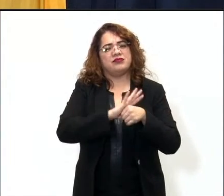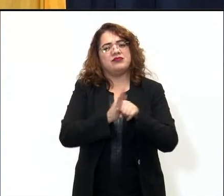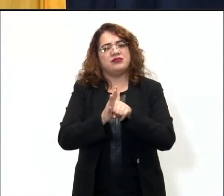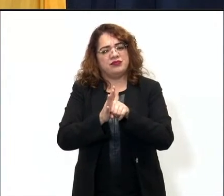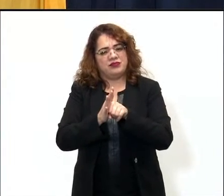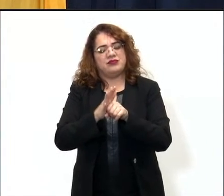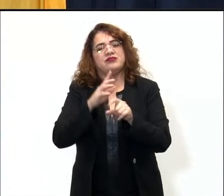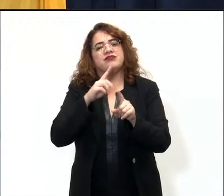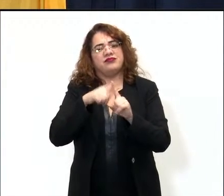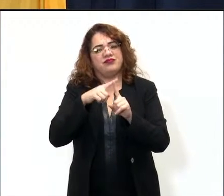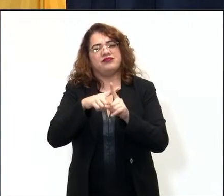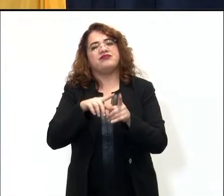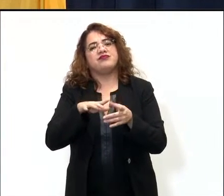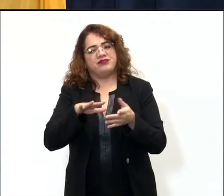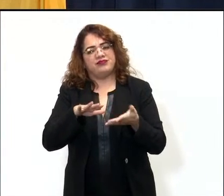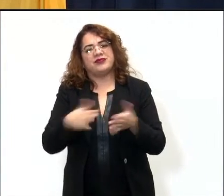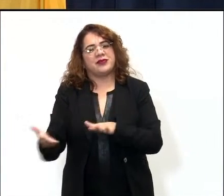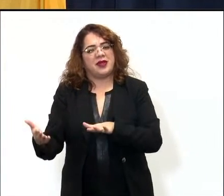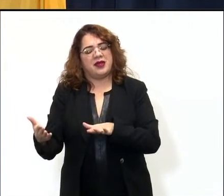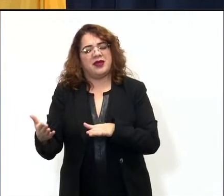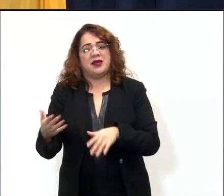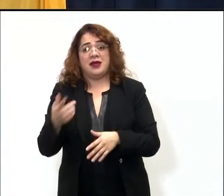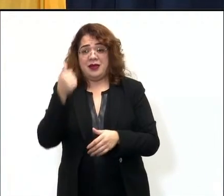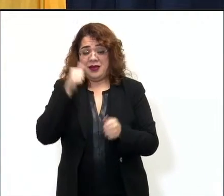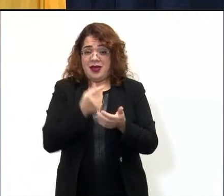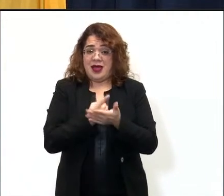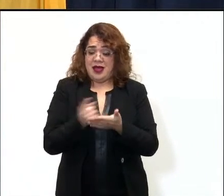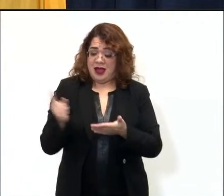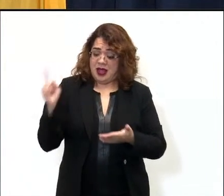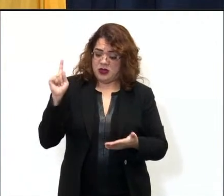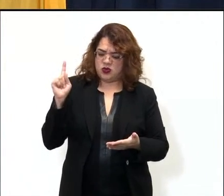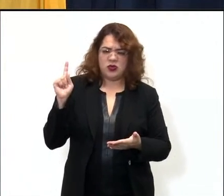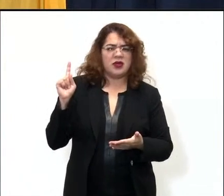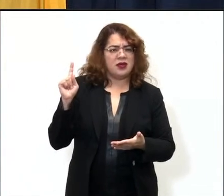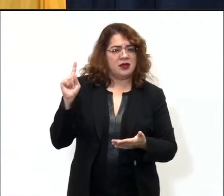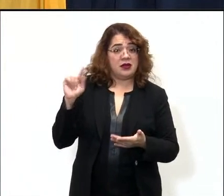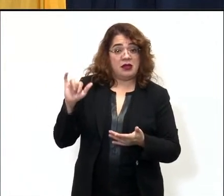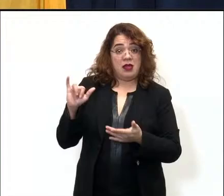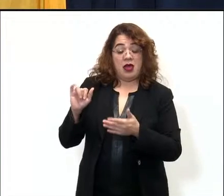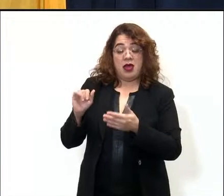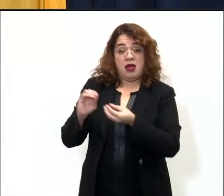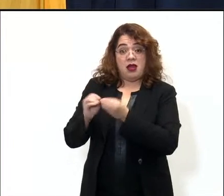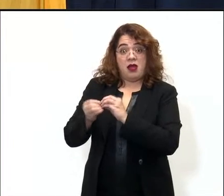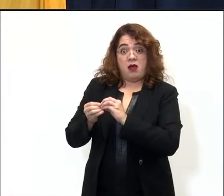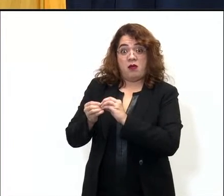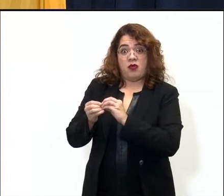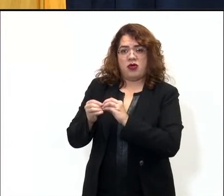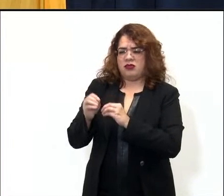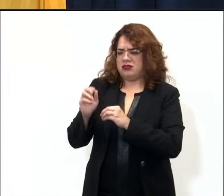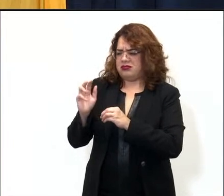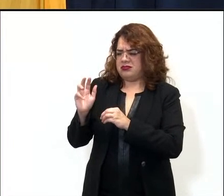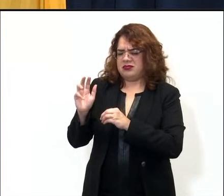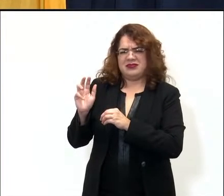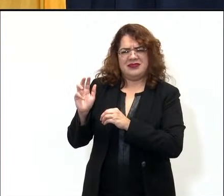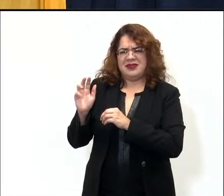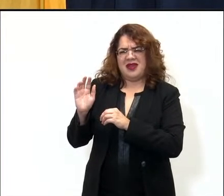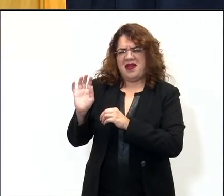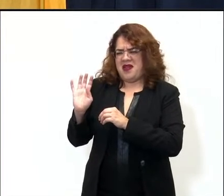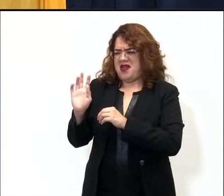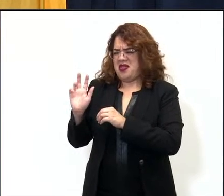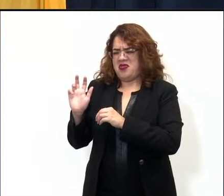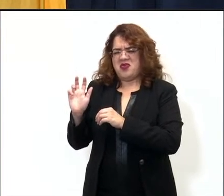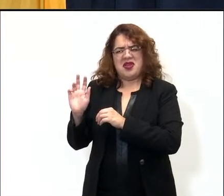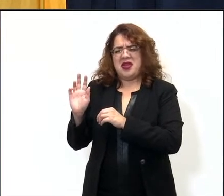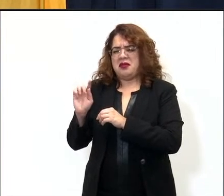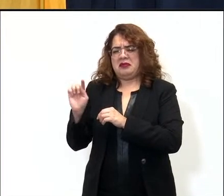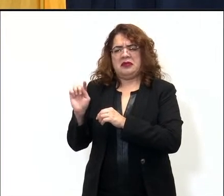our city. And if you remember just a week ago where we were and how quickly we've gotten to 440, we were just at 400, and